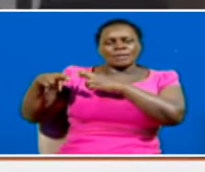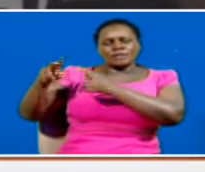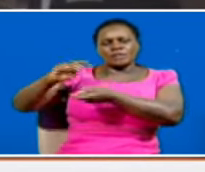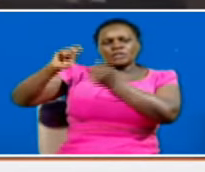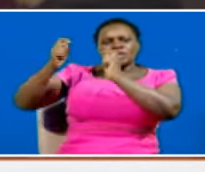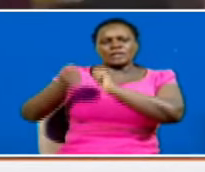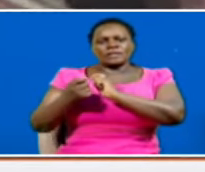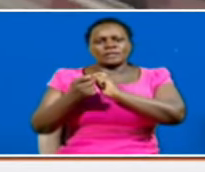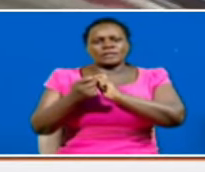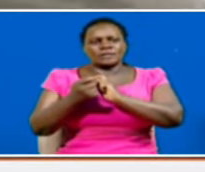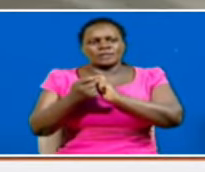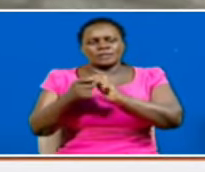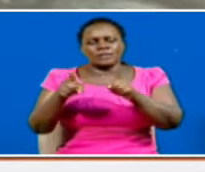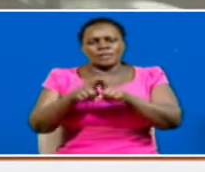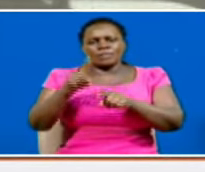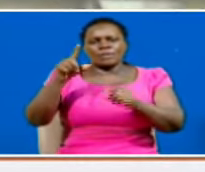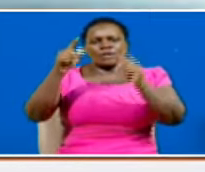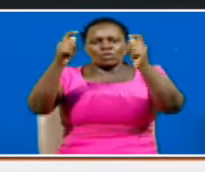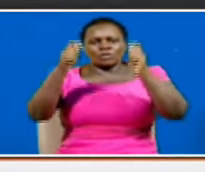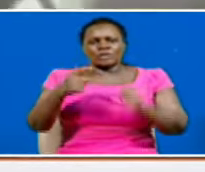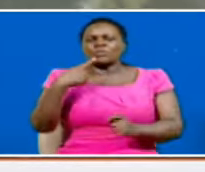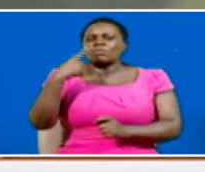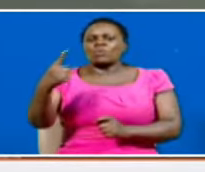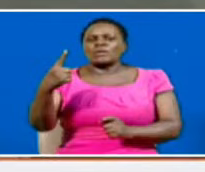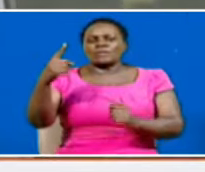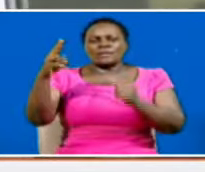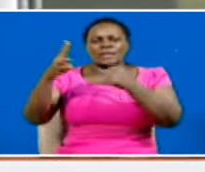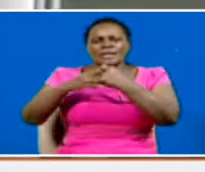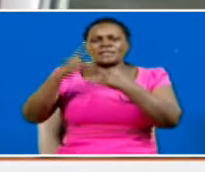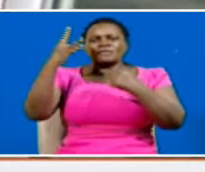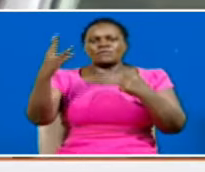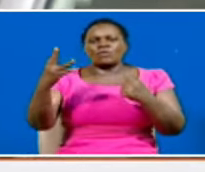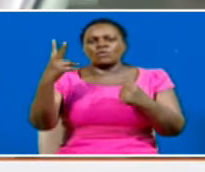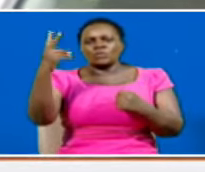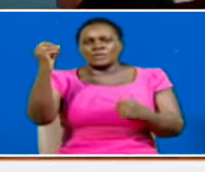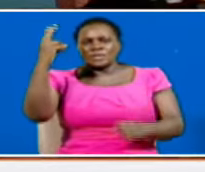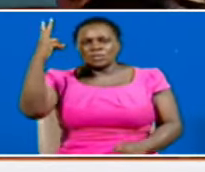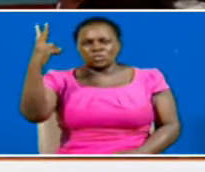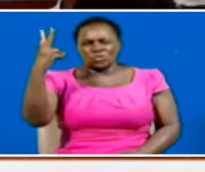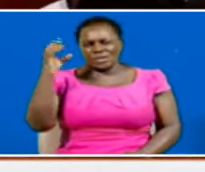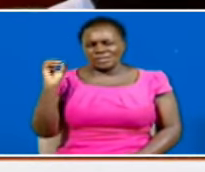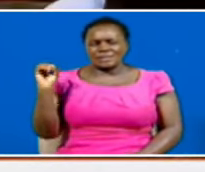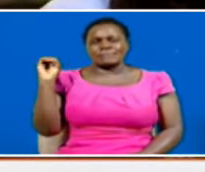adjusted for inflation as per legal notice number 194 of 2020.